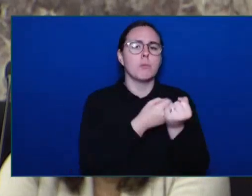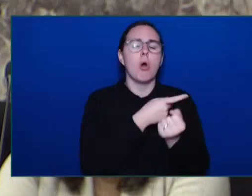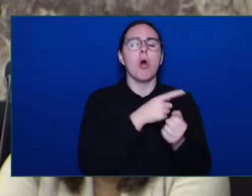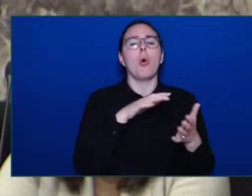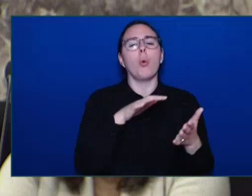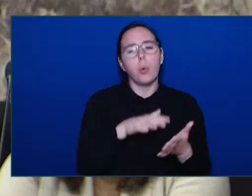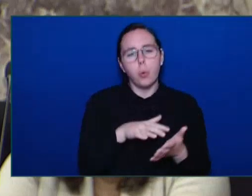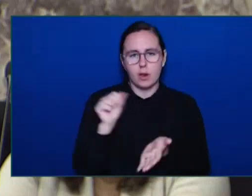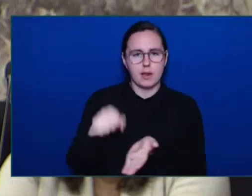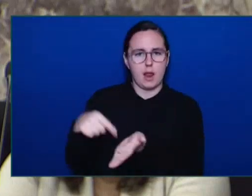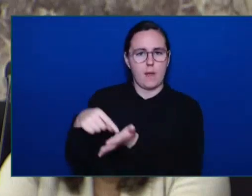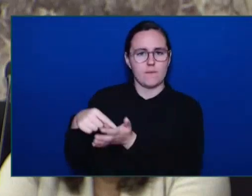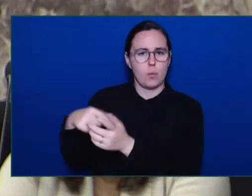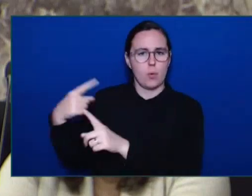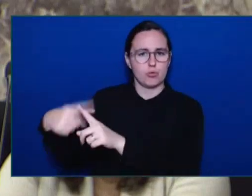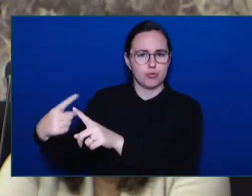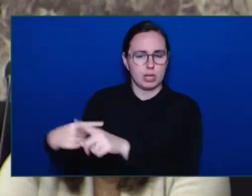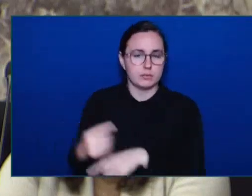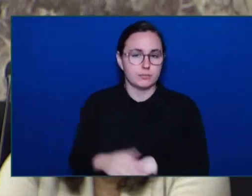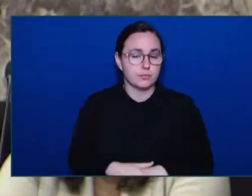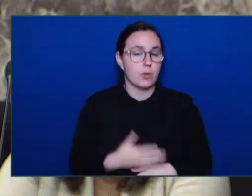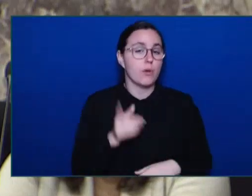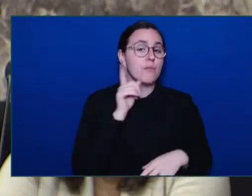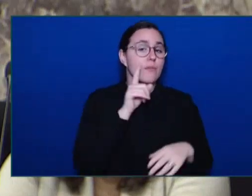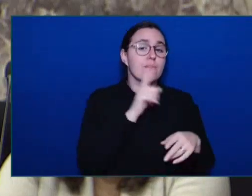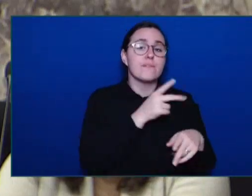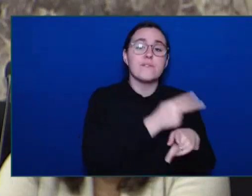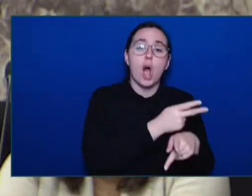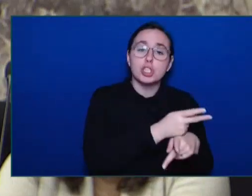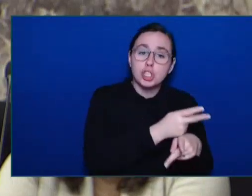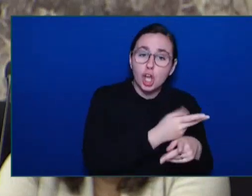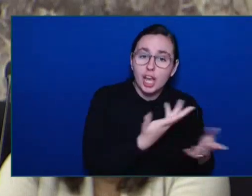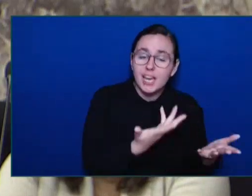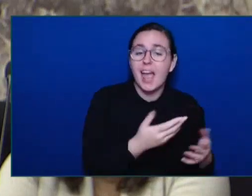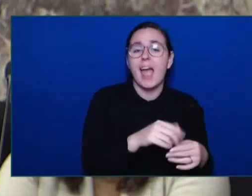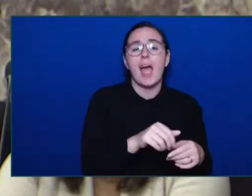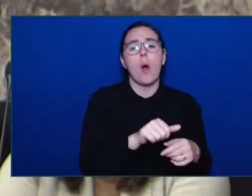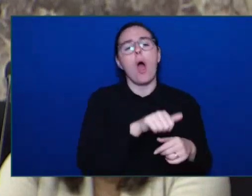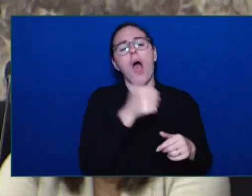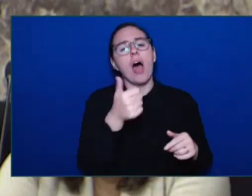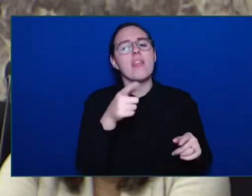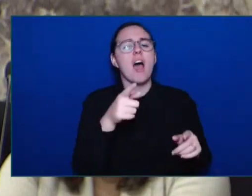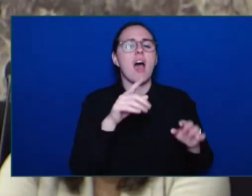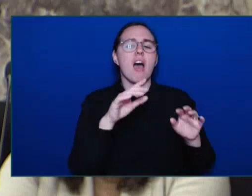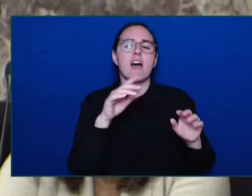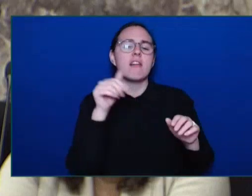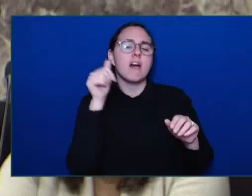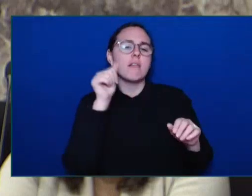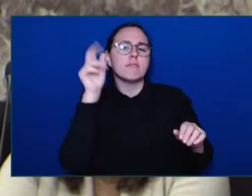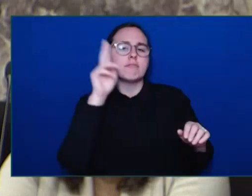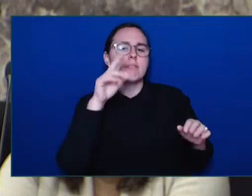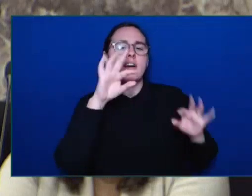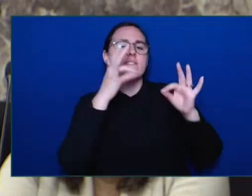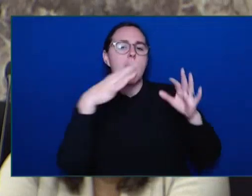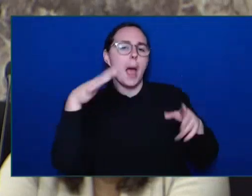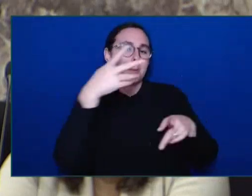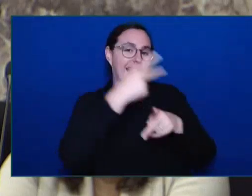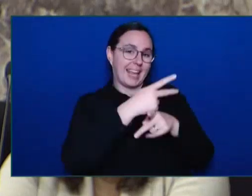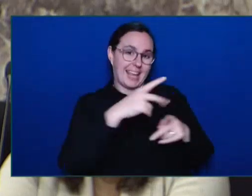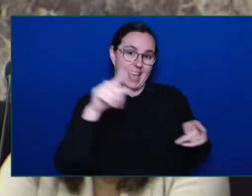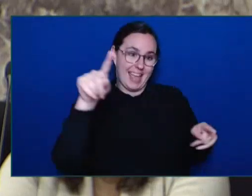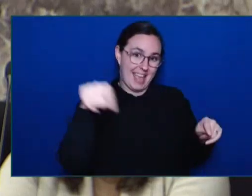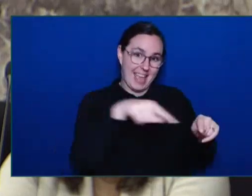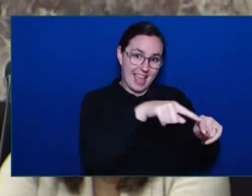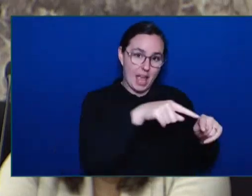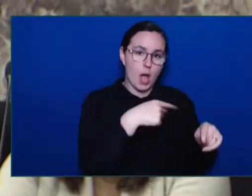by 47%, because that rate had been frozen for 10 years, Honourable Speaker.